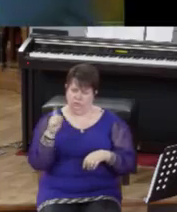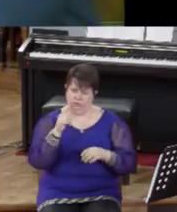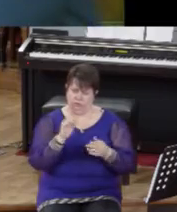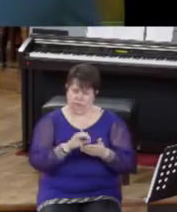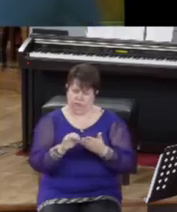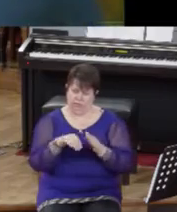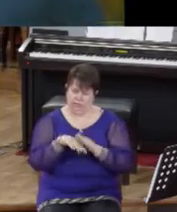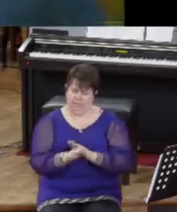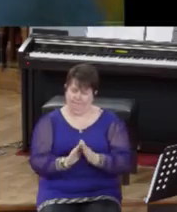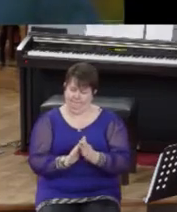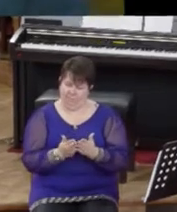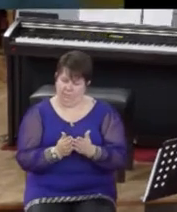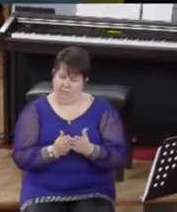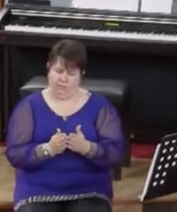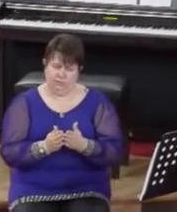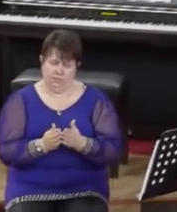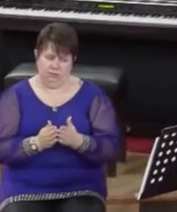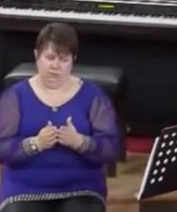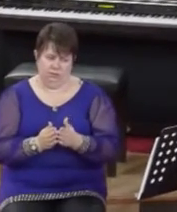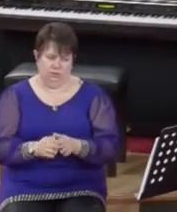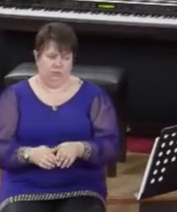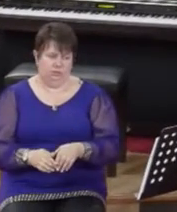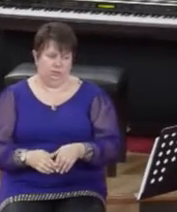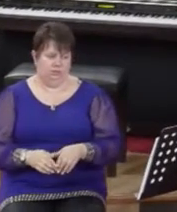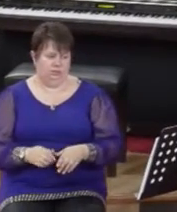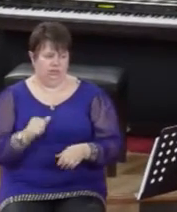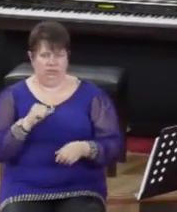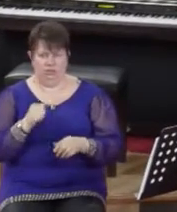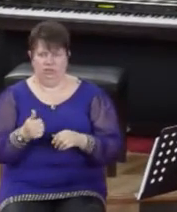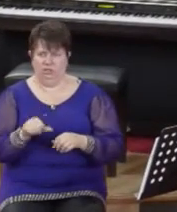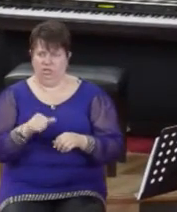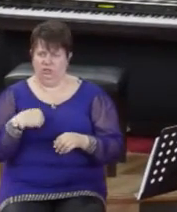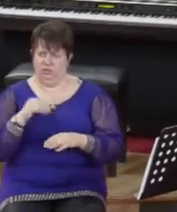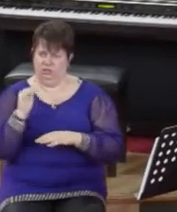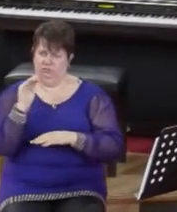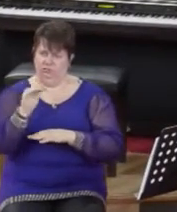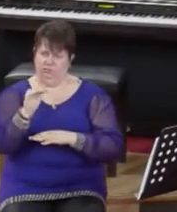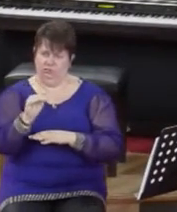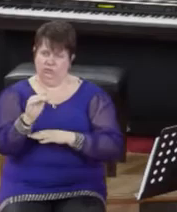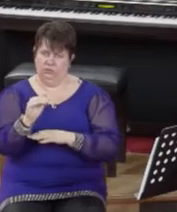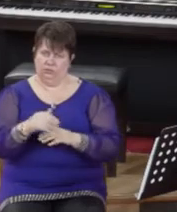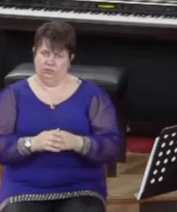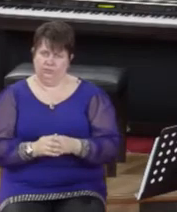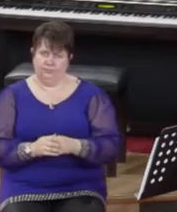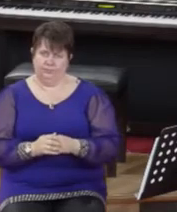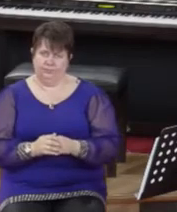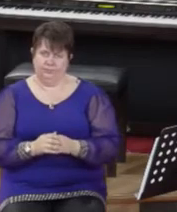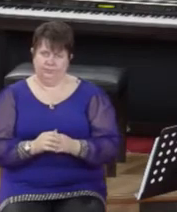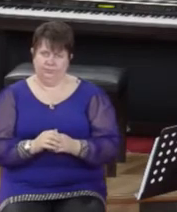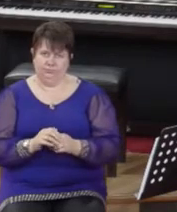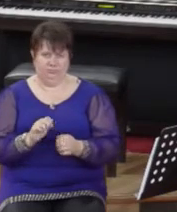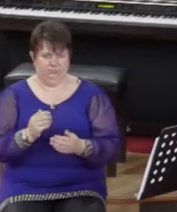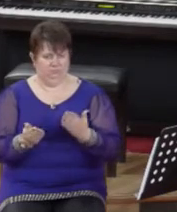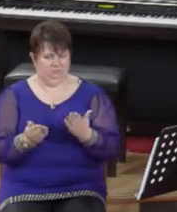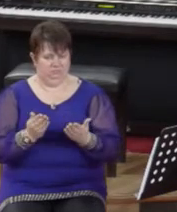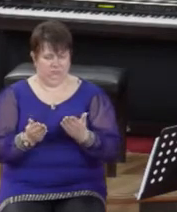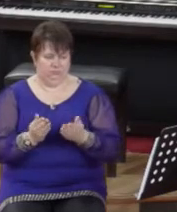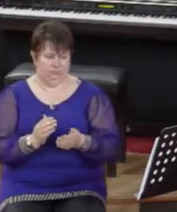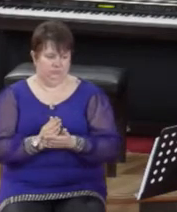written here in this chapter, then our future destination is uncertain.